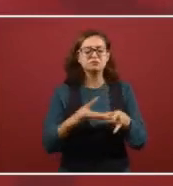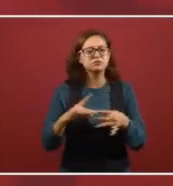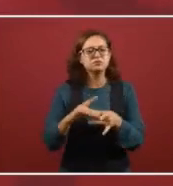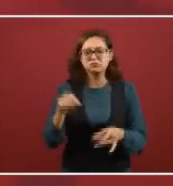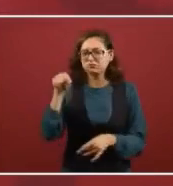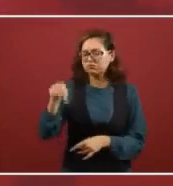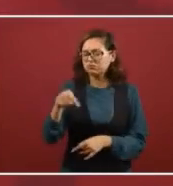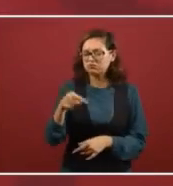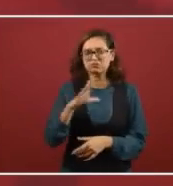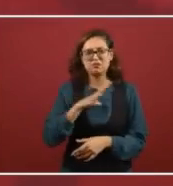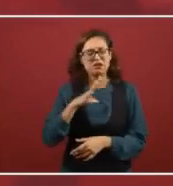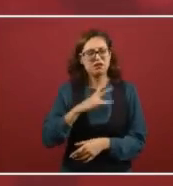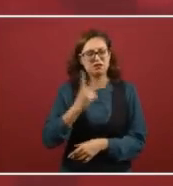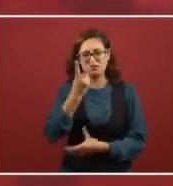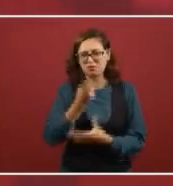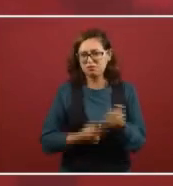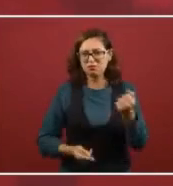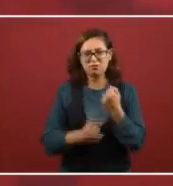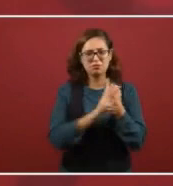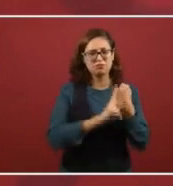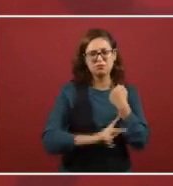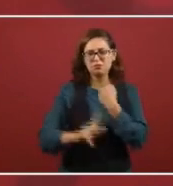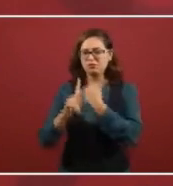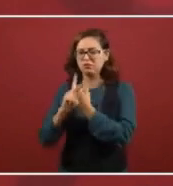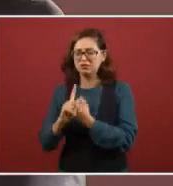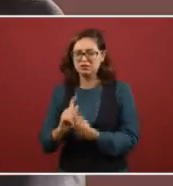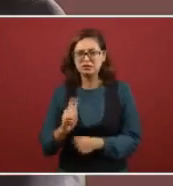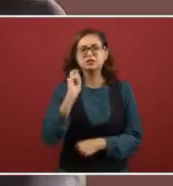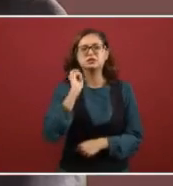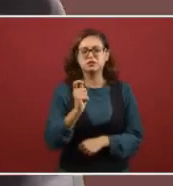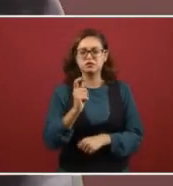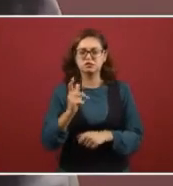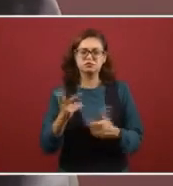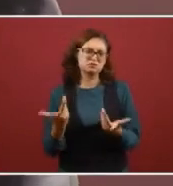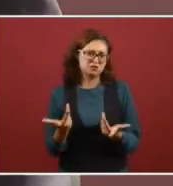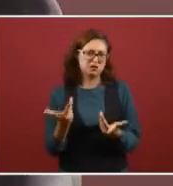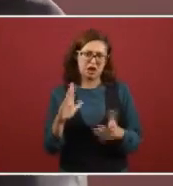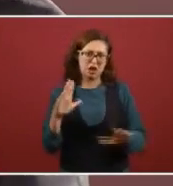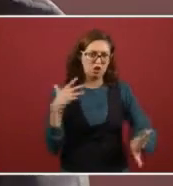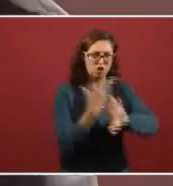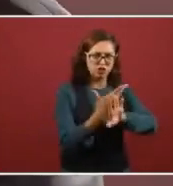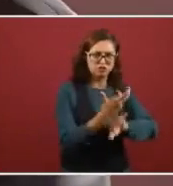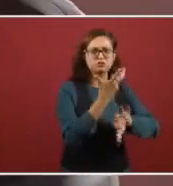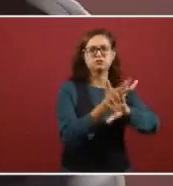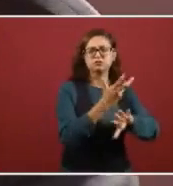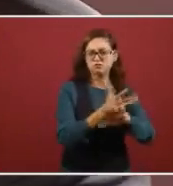That it's a very biracial, binational community,